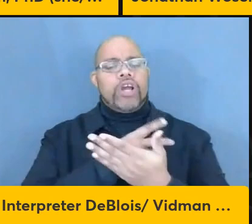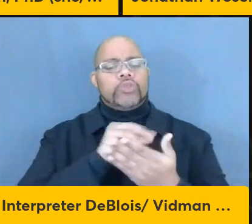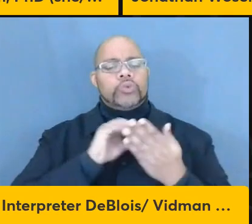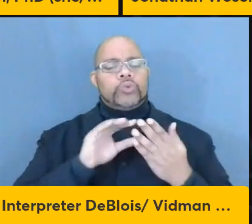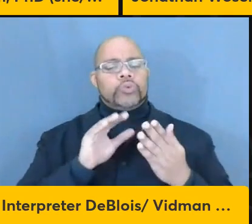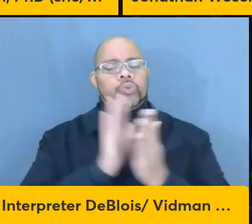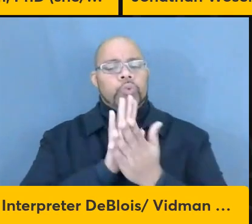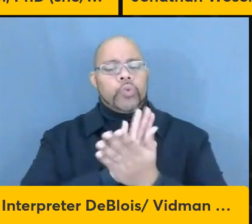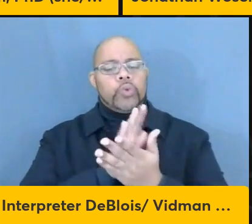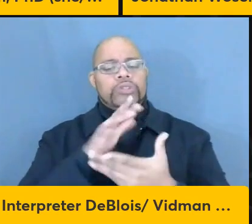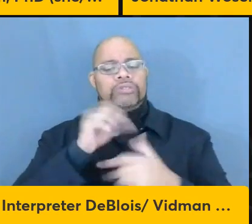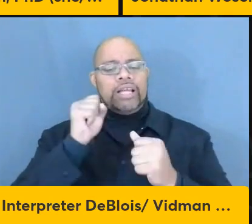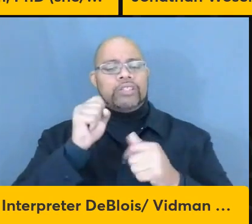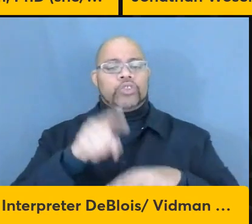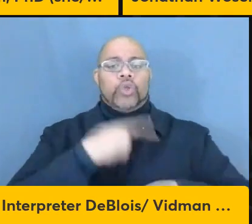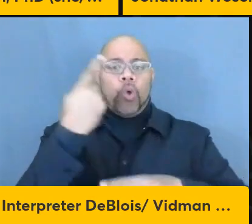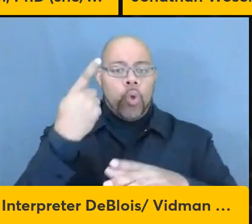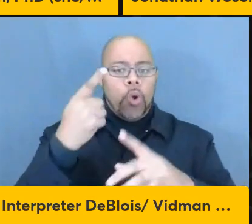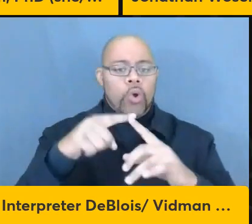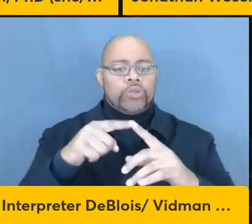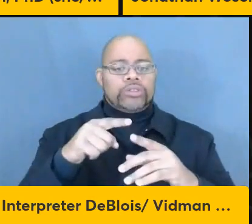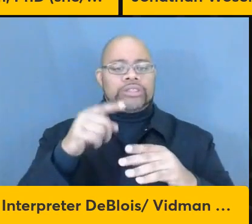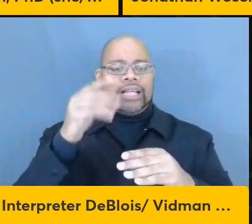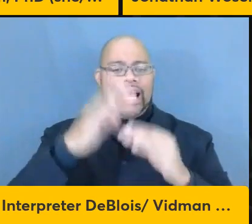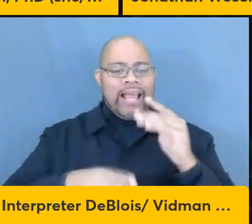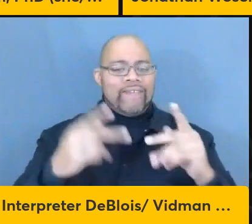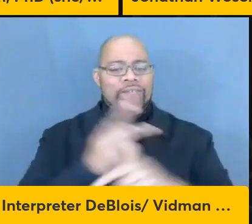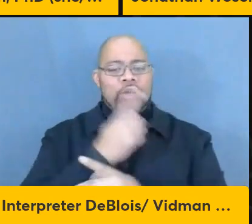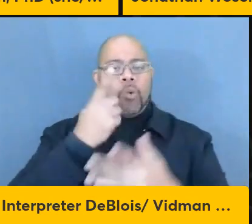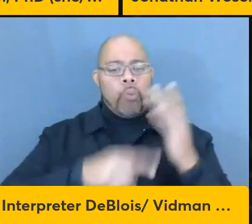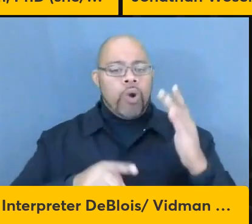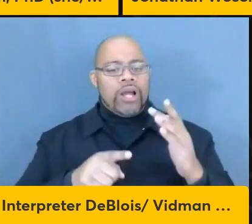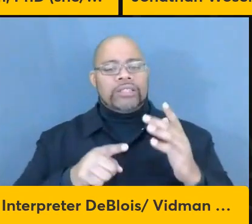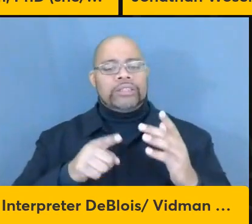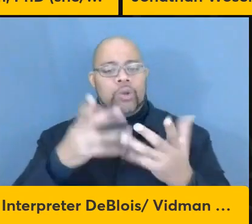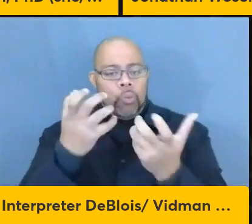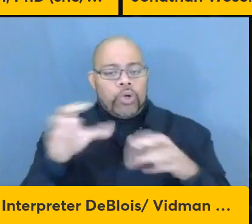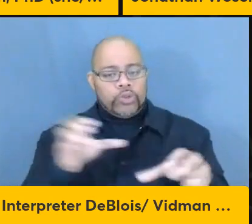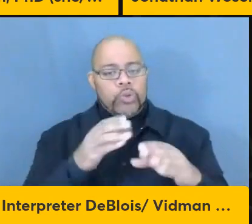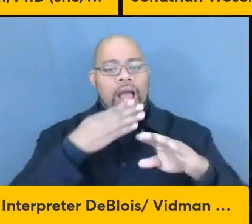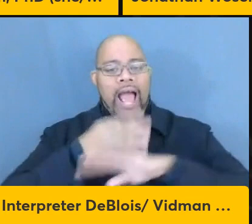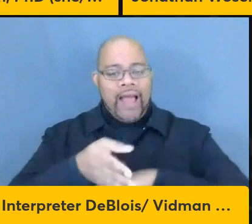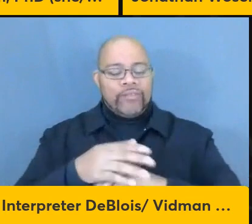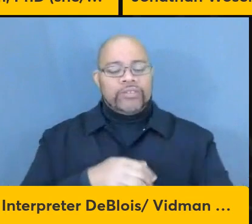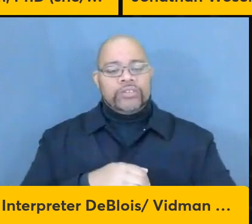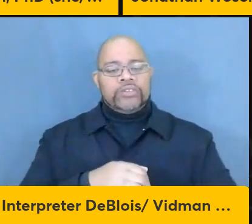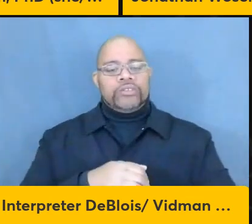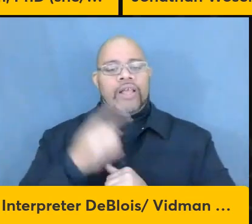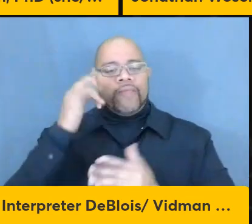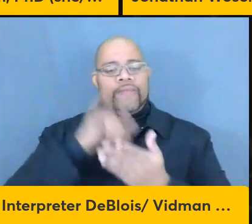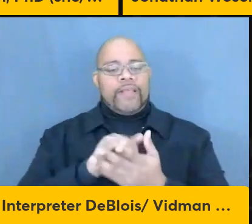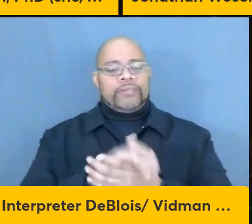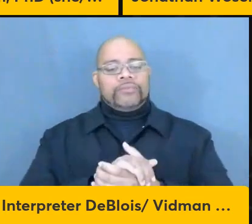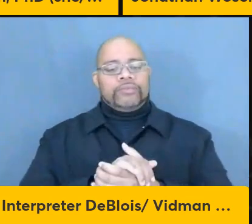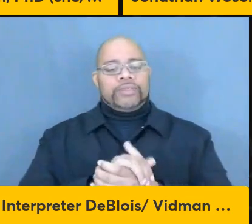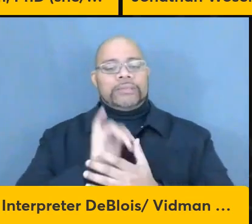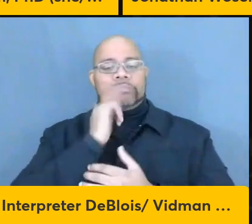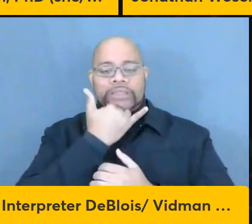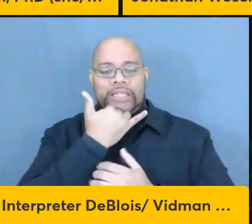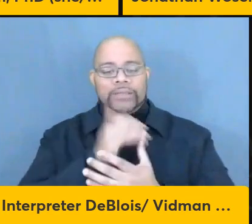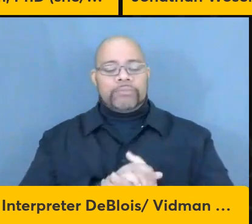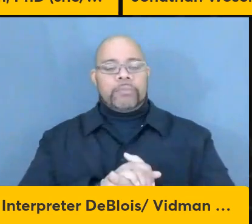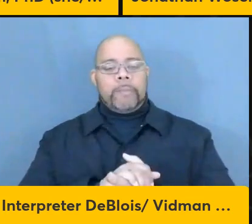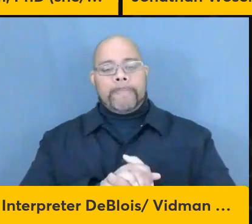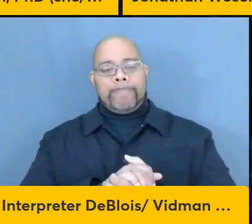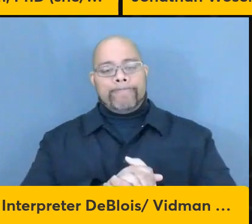they take so long to think to the very end to figure out what it exactly is they want to do after. I think that's a mistake.